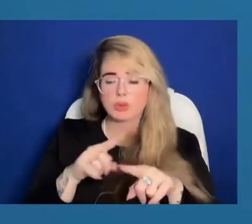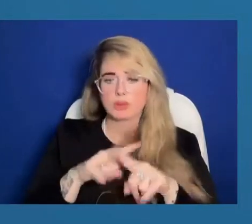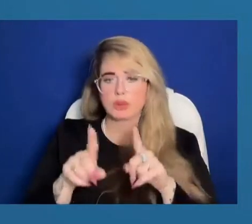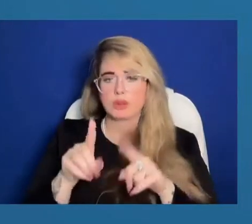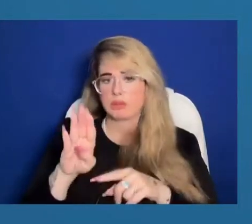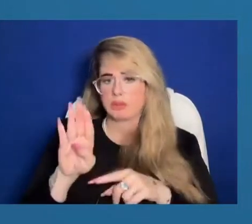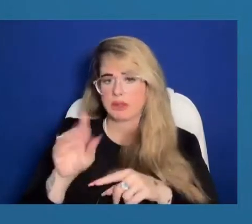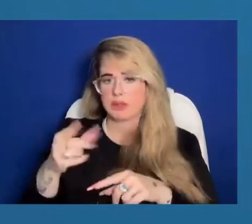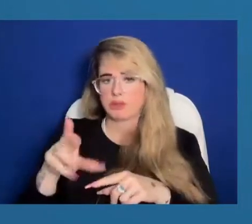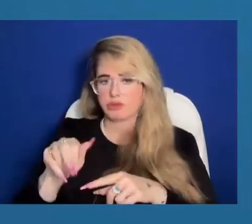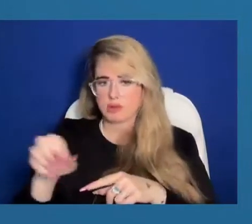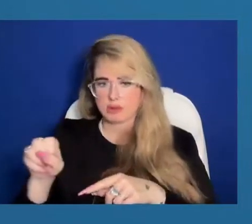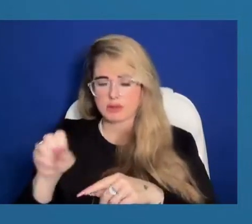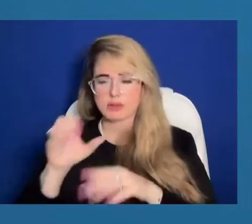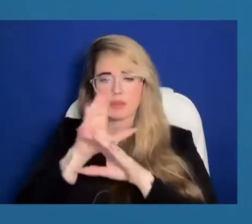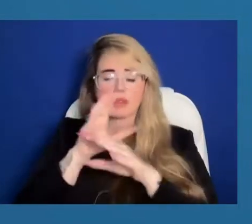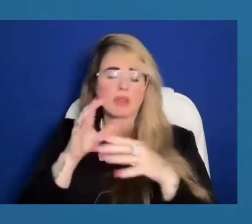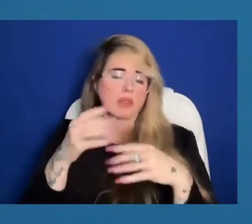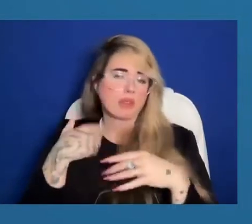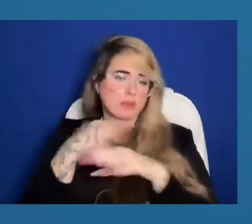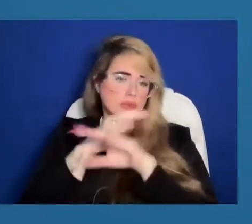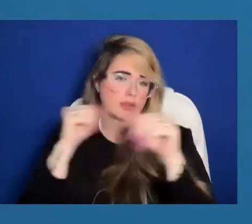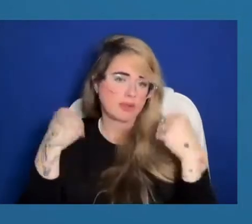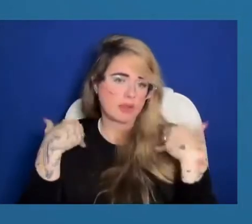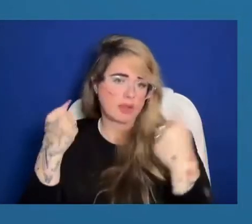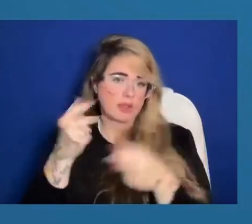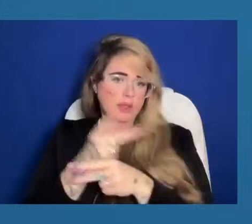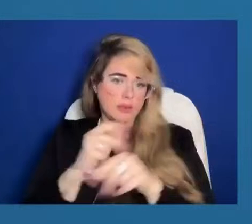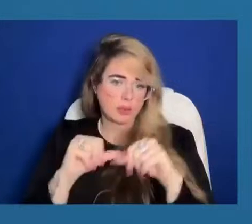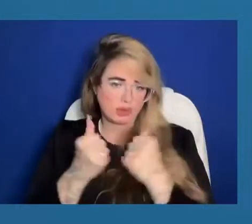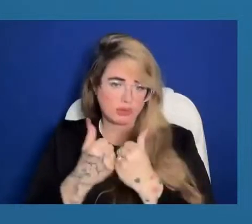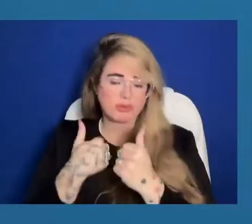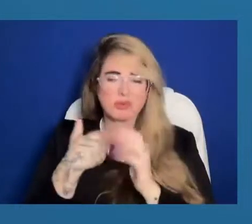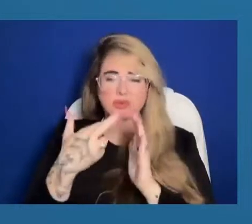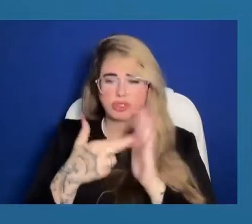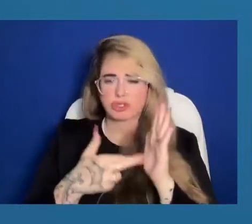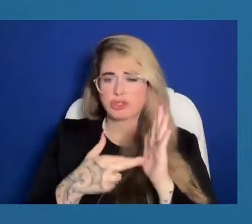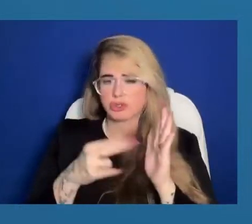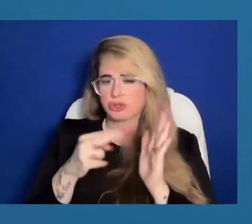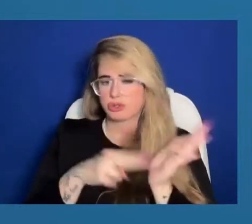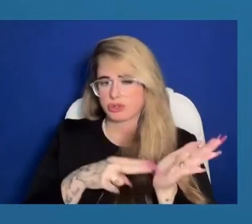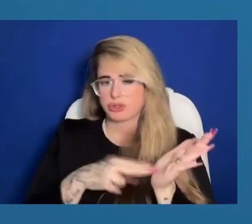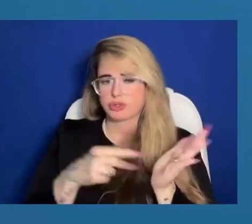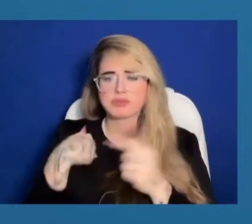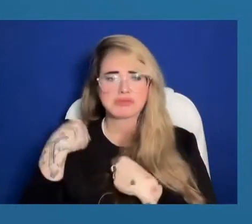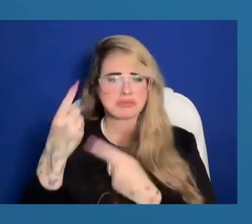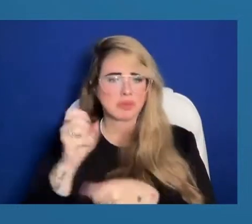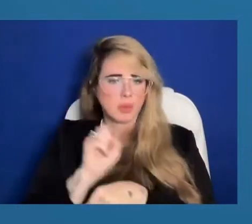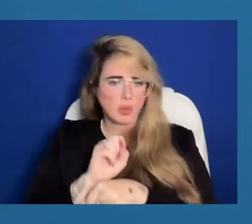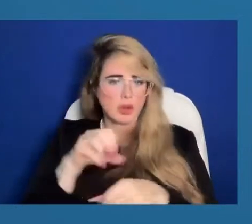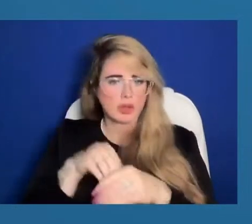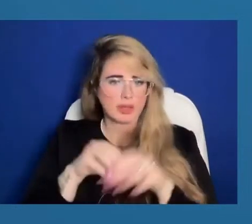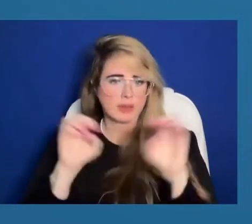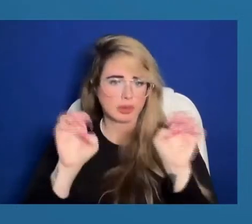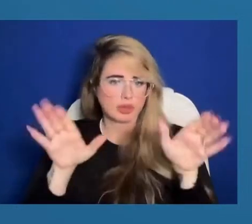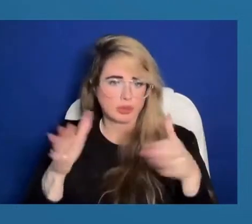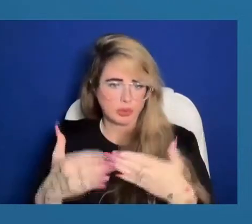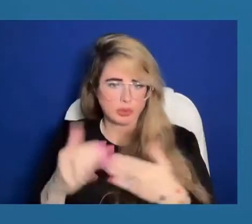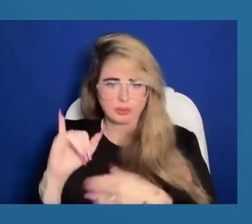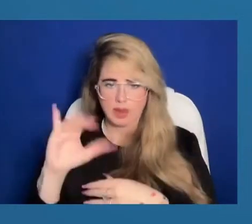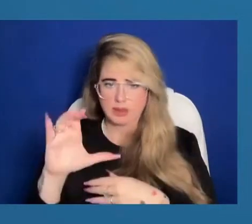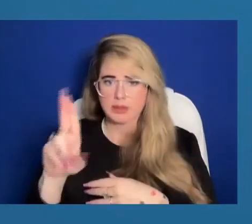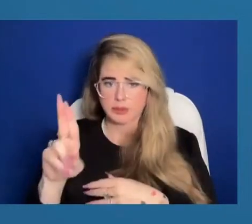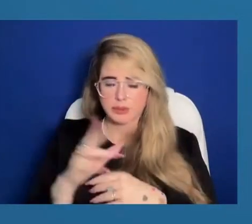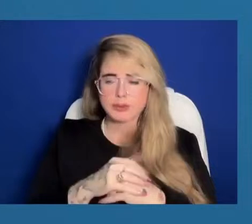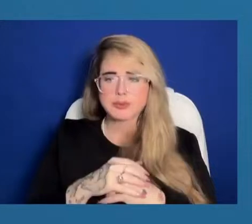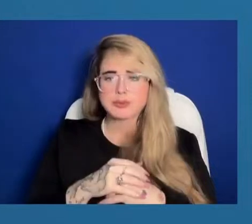Healthcare Association of New York State. I'm also a registered nurse and spent much of my career working in the emergency room and ICU. And